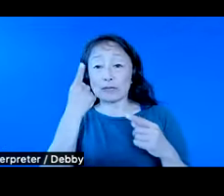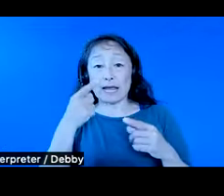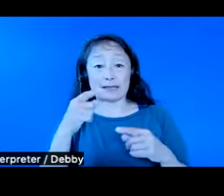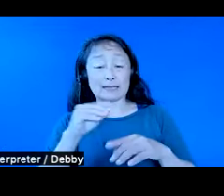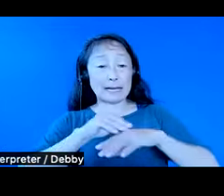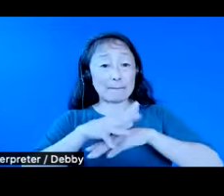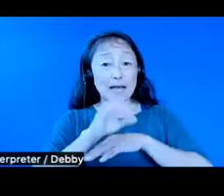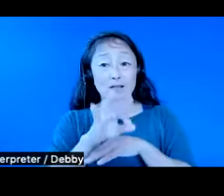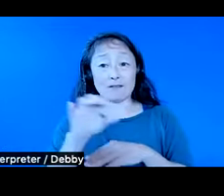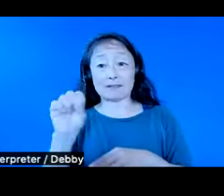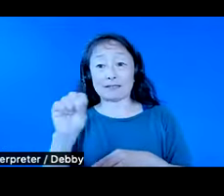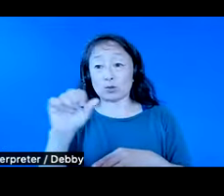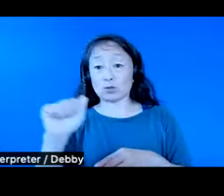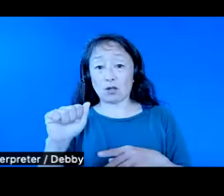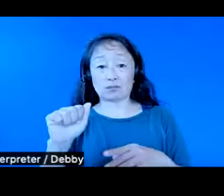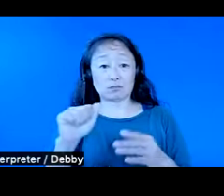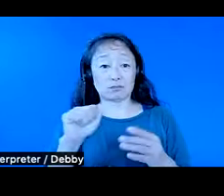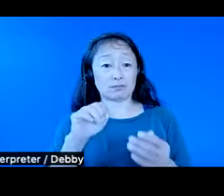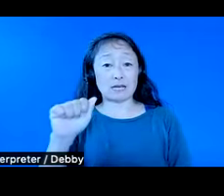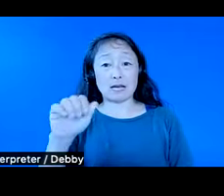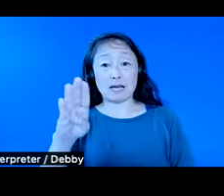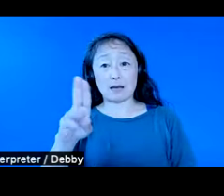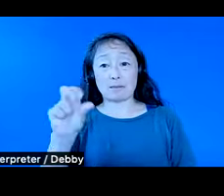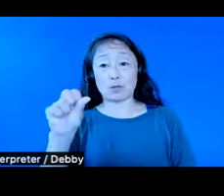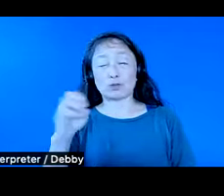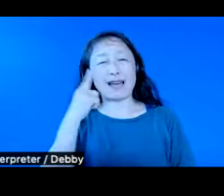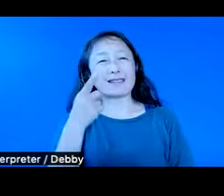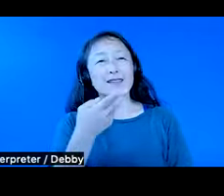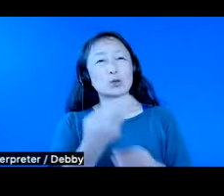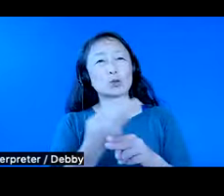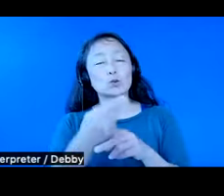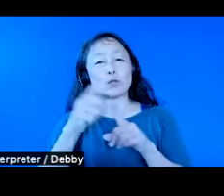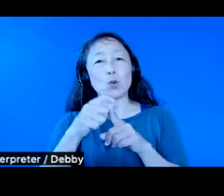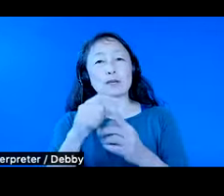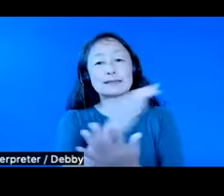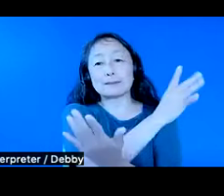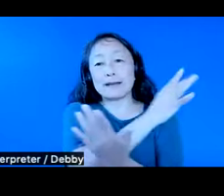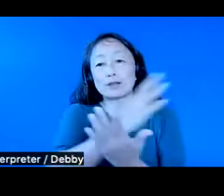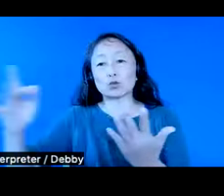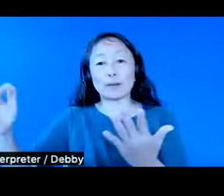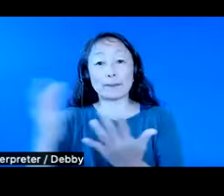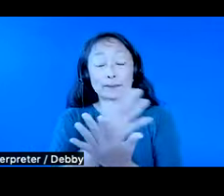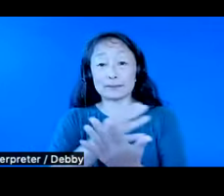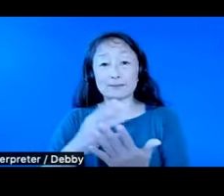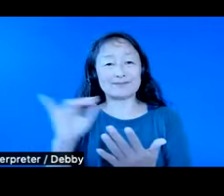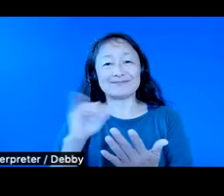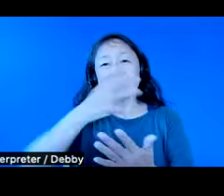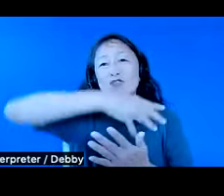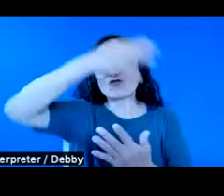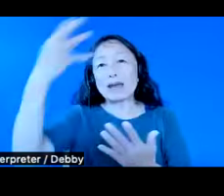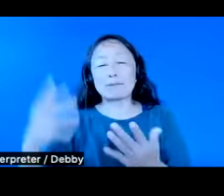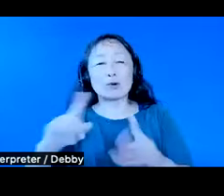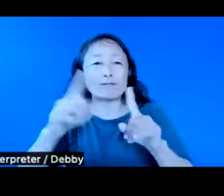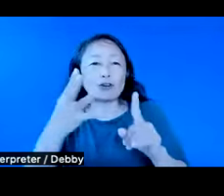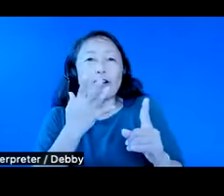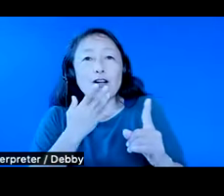abuses across that huge, I think the word they use is spectrum. It's like this huge wide rainbow, all the colors from left to right,